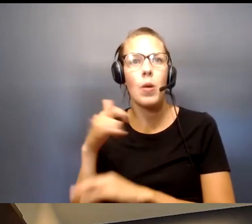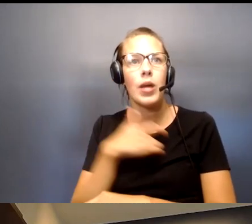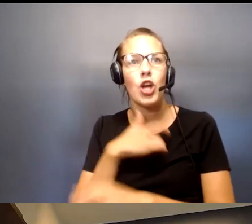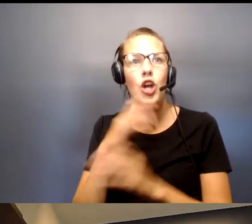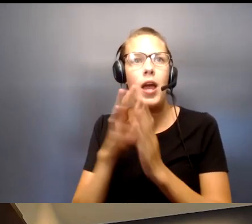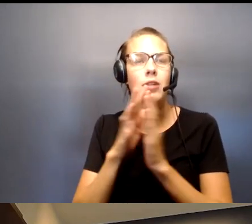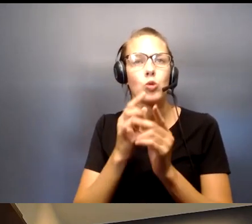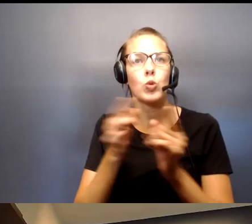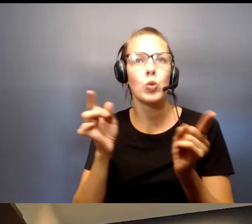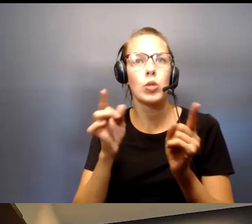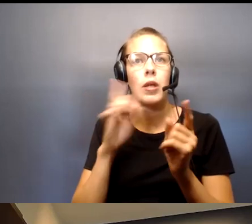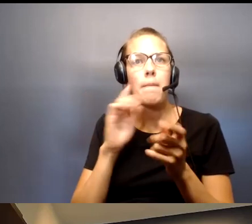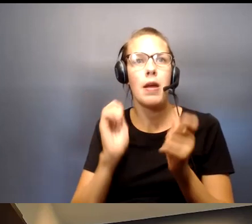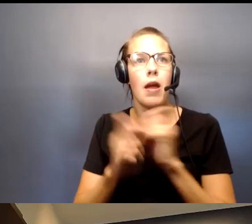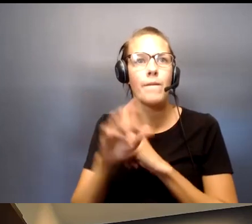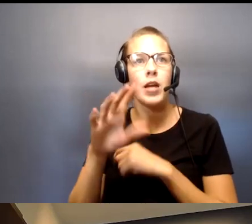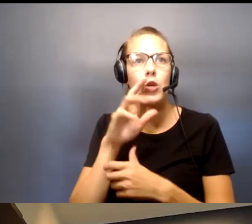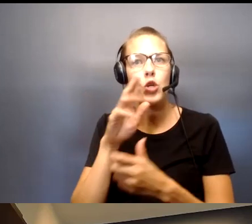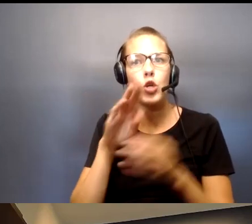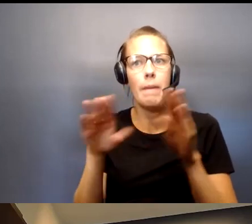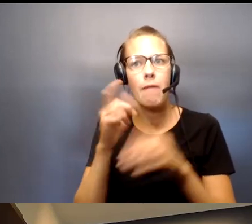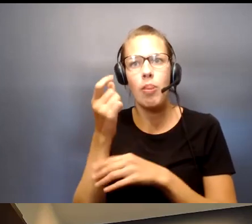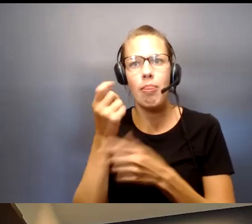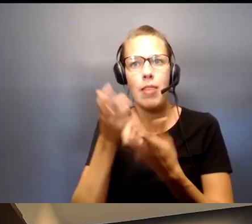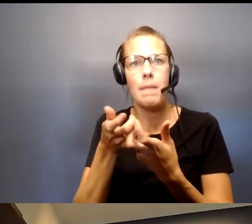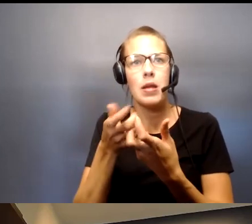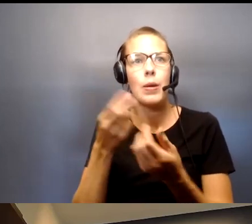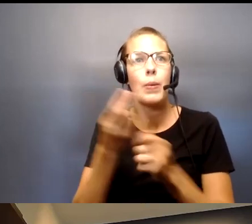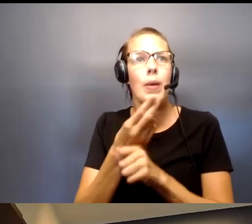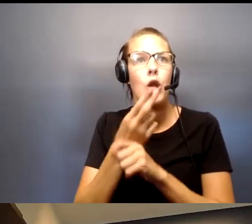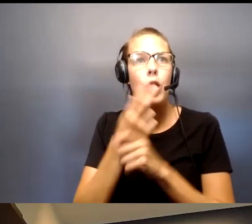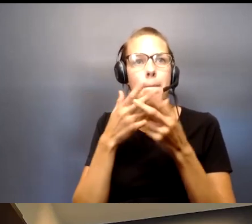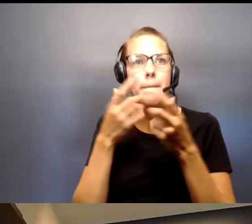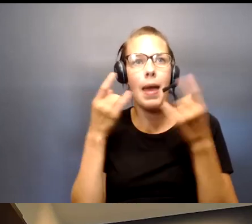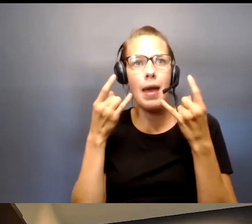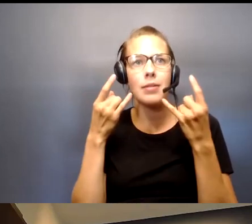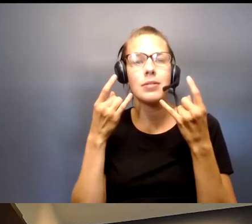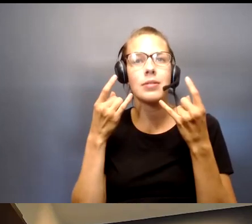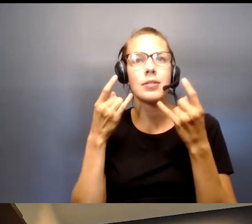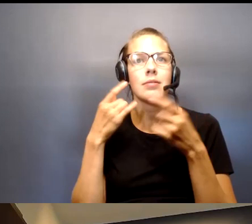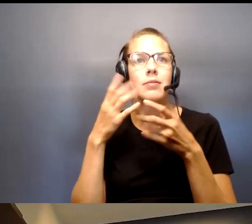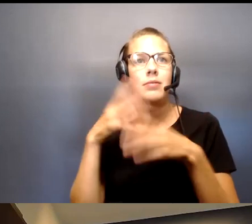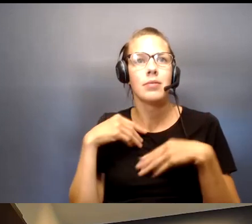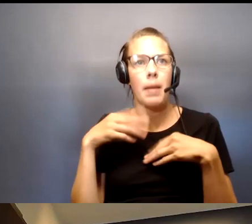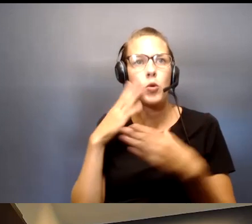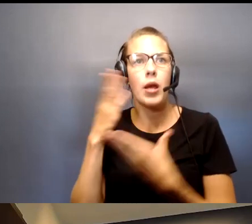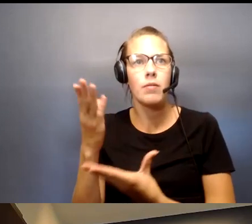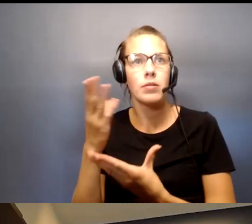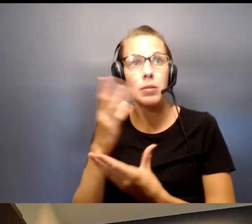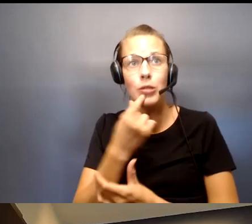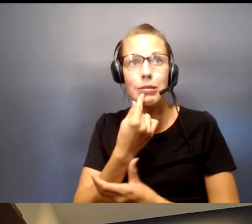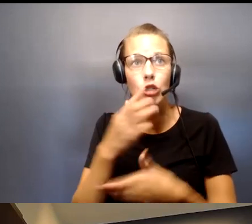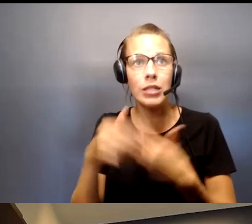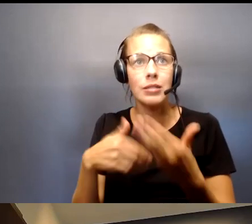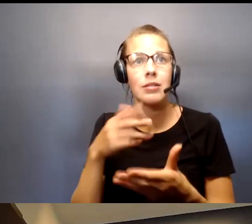you to modify your behavior a little bit, wear a mask, take all of our recommendations more